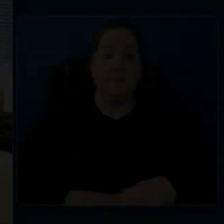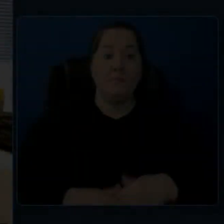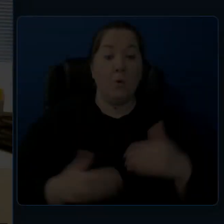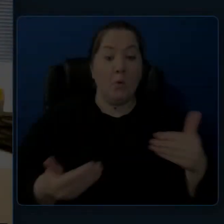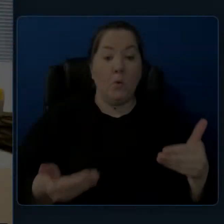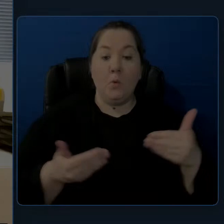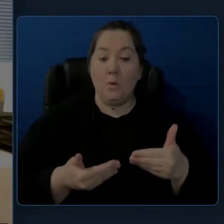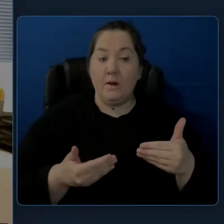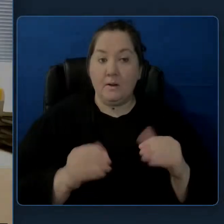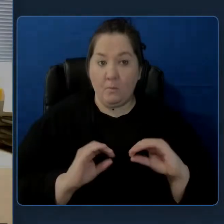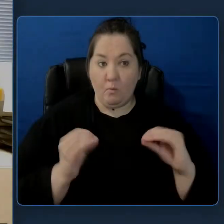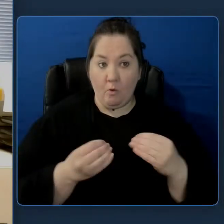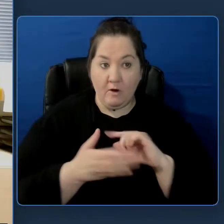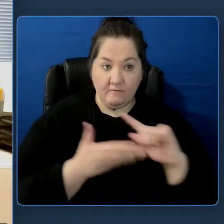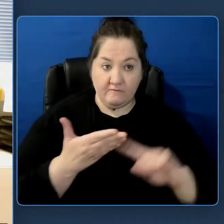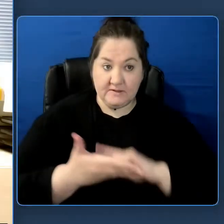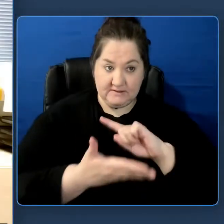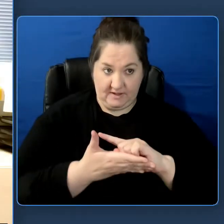Welcome to Office Hours.